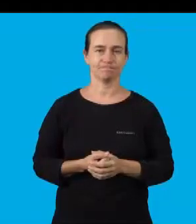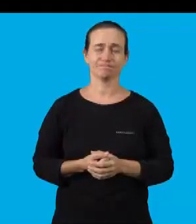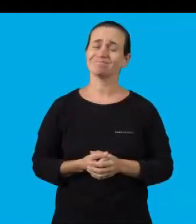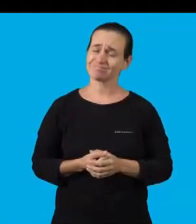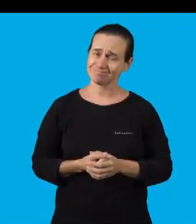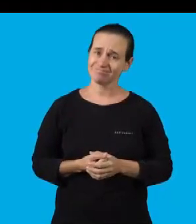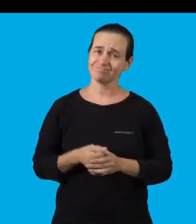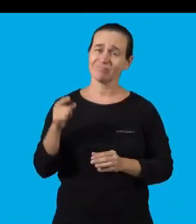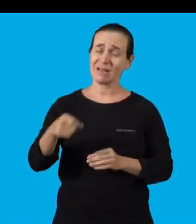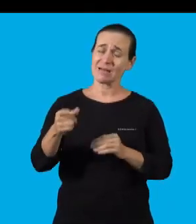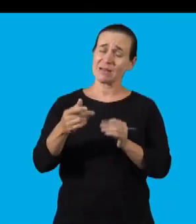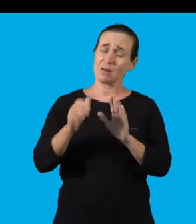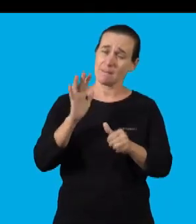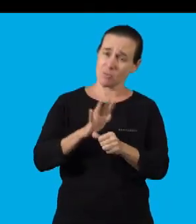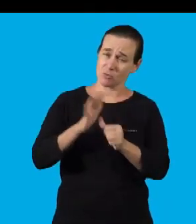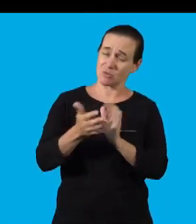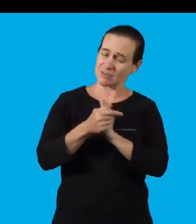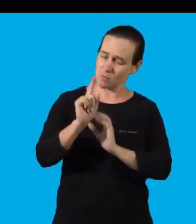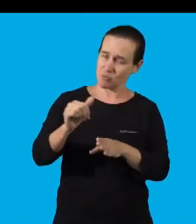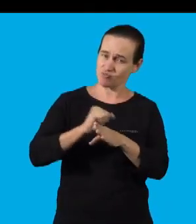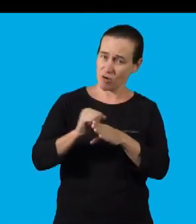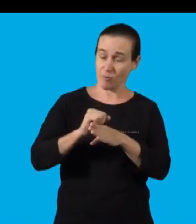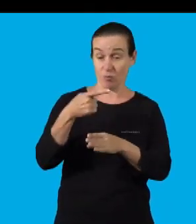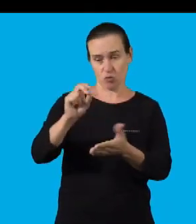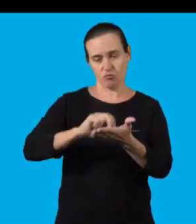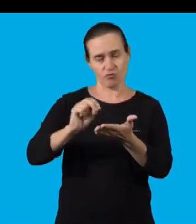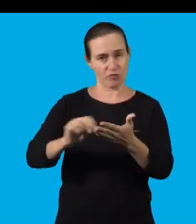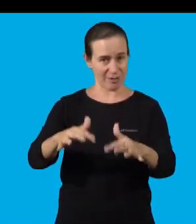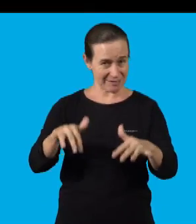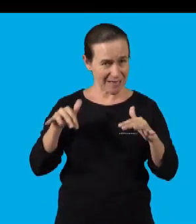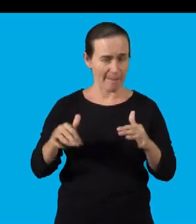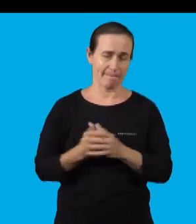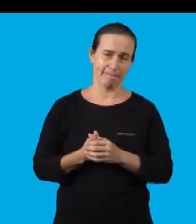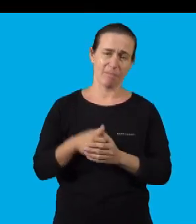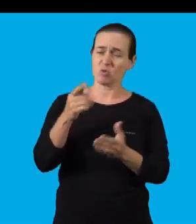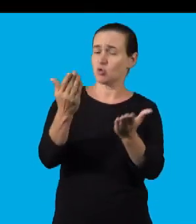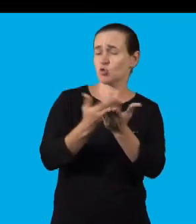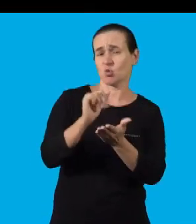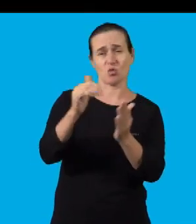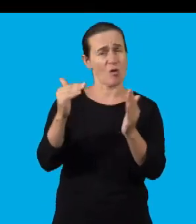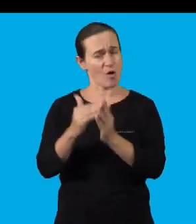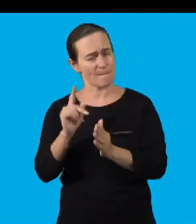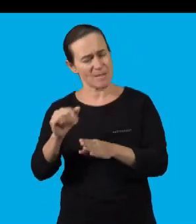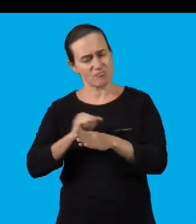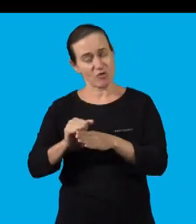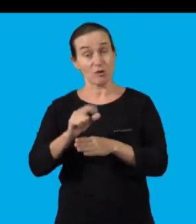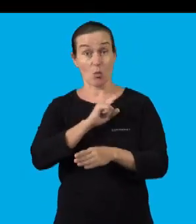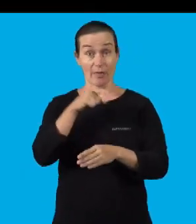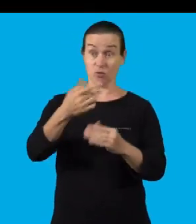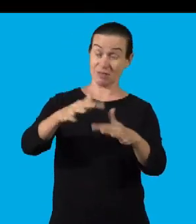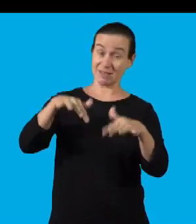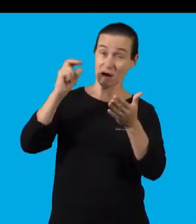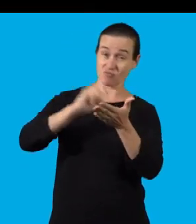Lastly, remember those skills that you always need to practice when you are at home or at school, so that in the